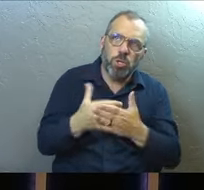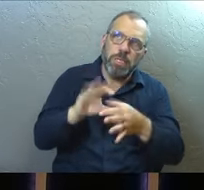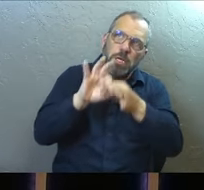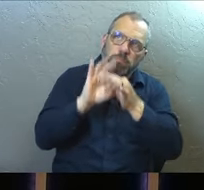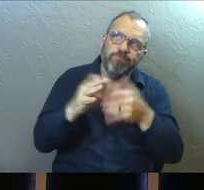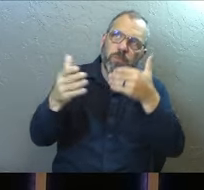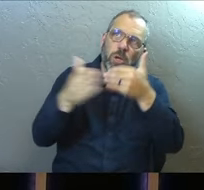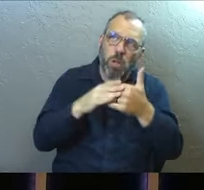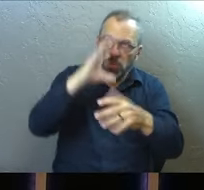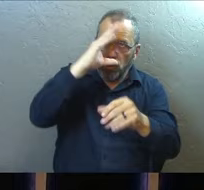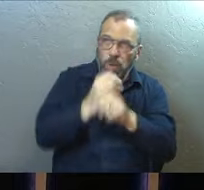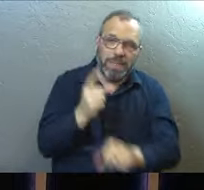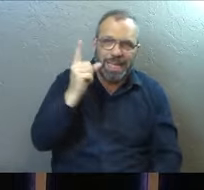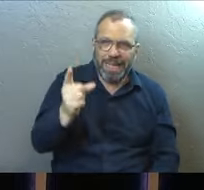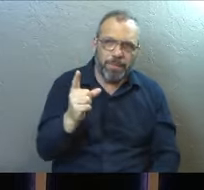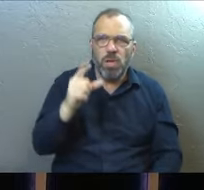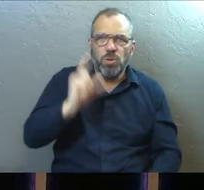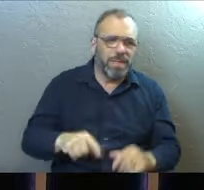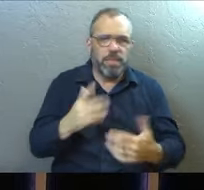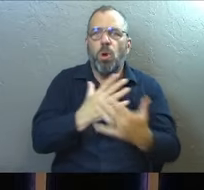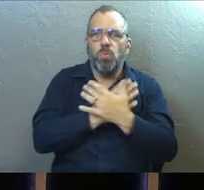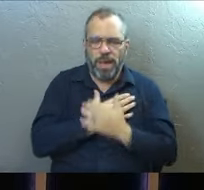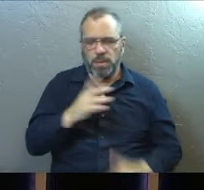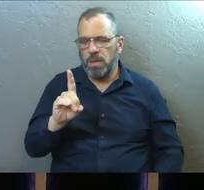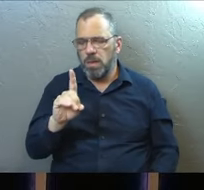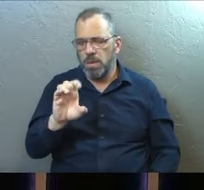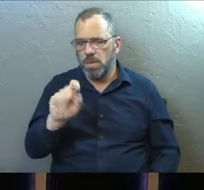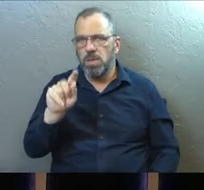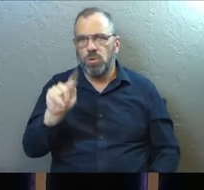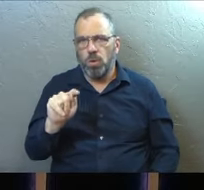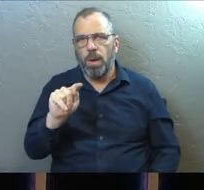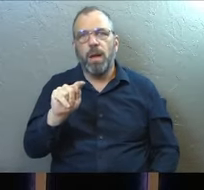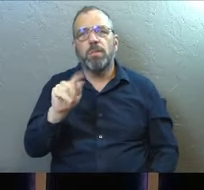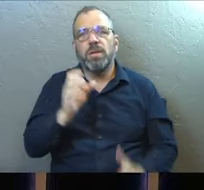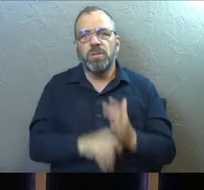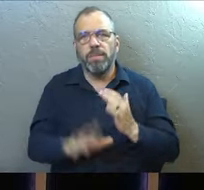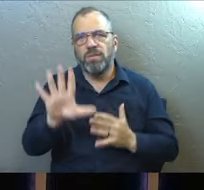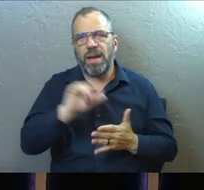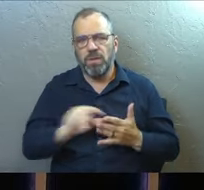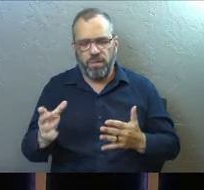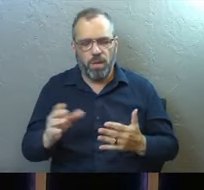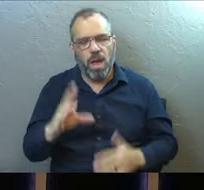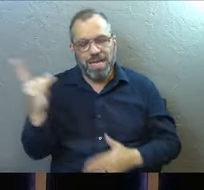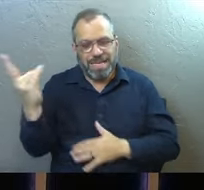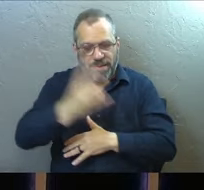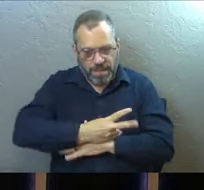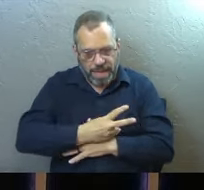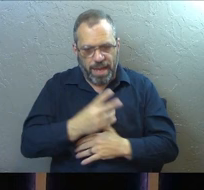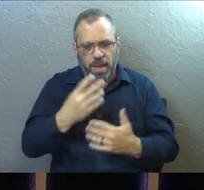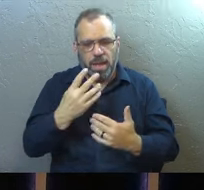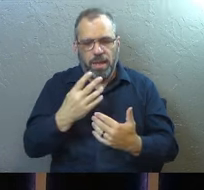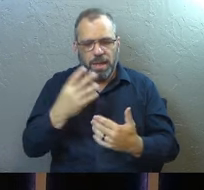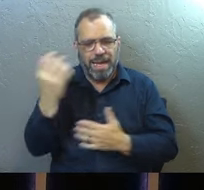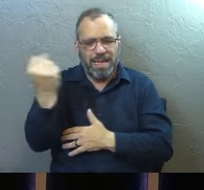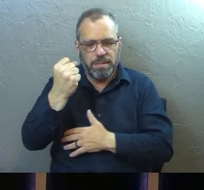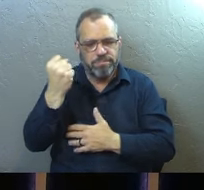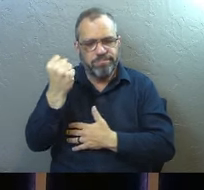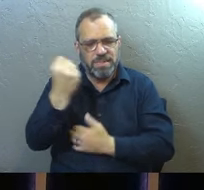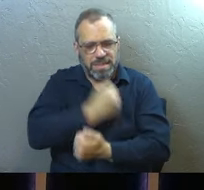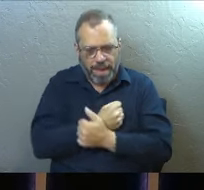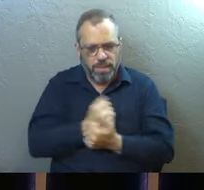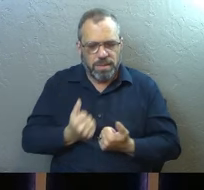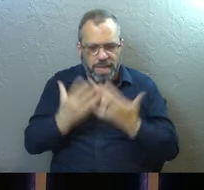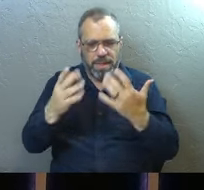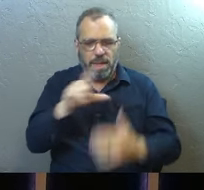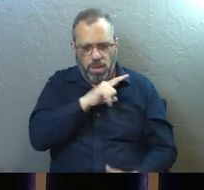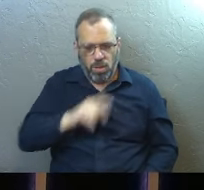keep trusting, you need to Sabbath. Deuteronomy chapter 5, verse 14, but the seventh day is a Sabbath day of rest dedicated to the